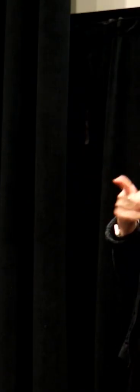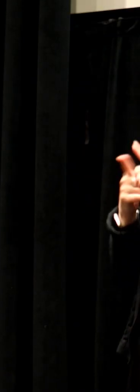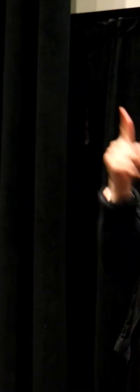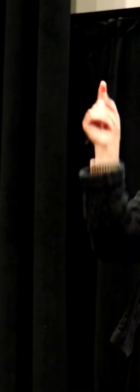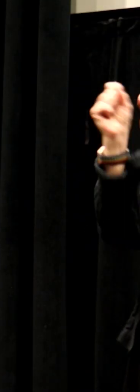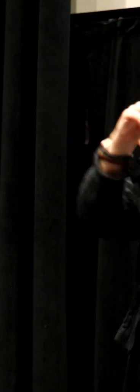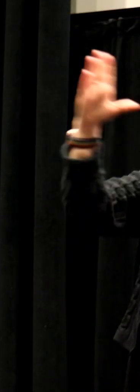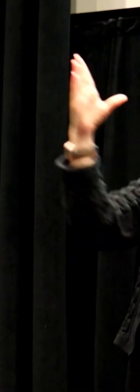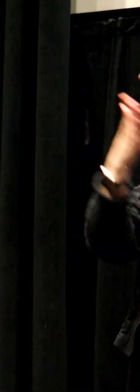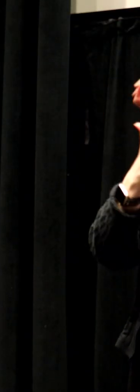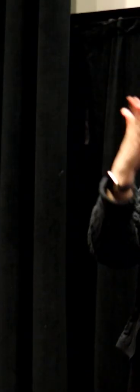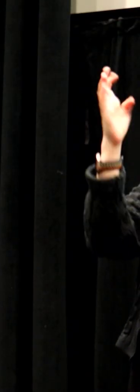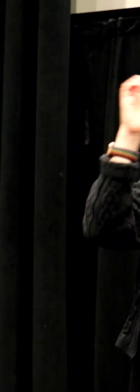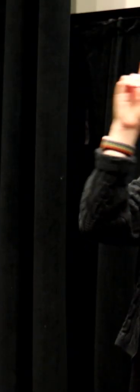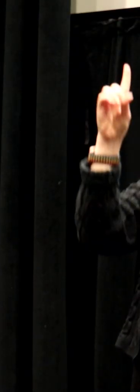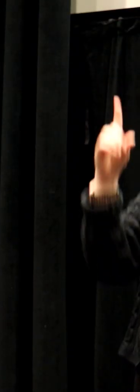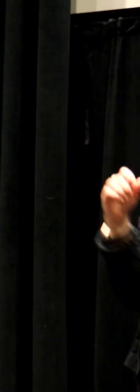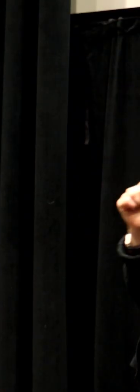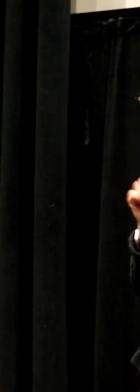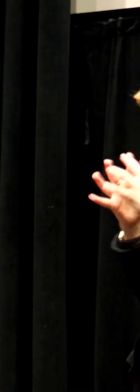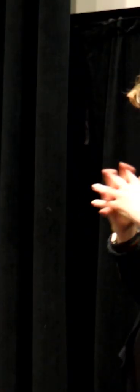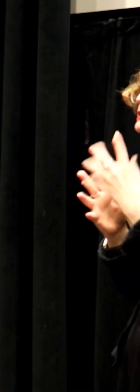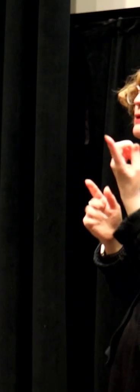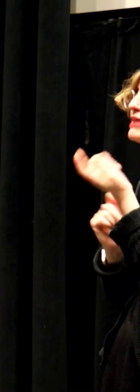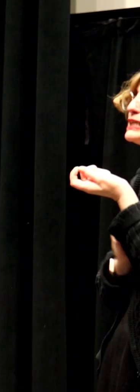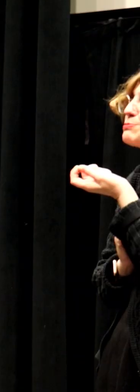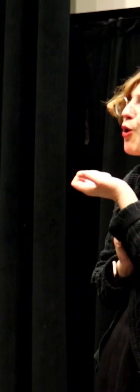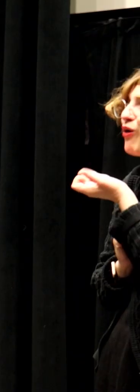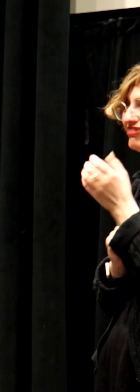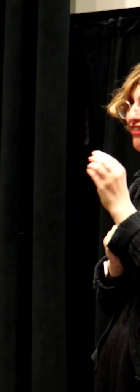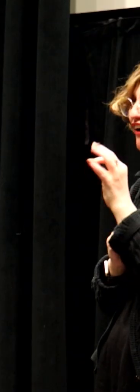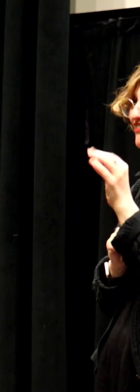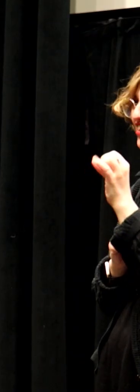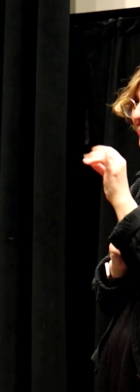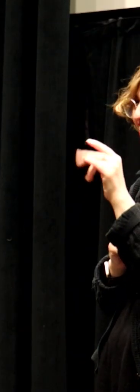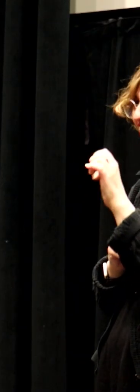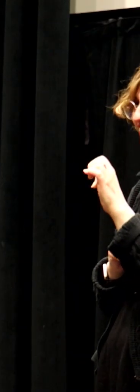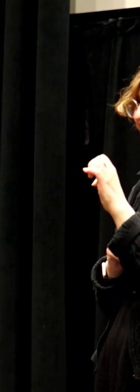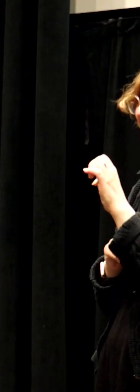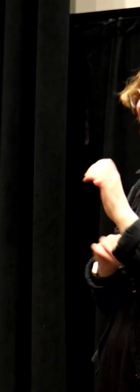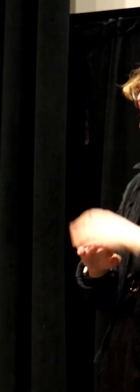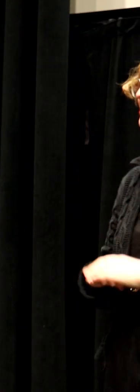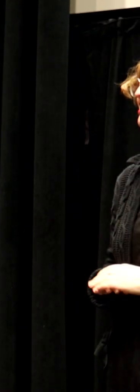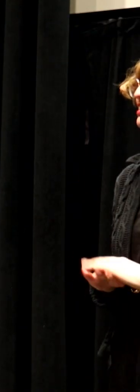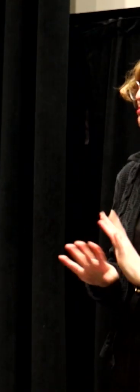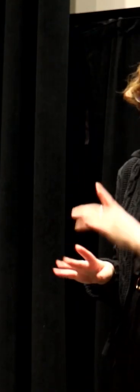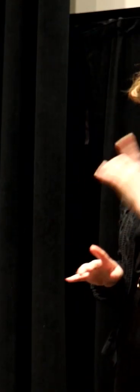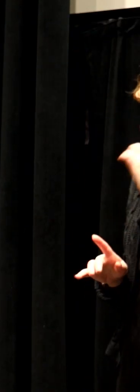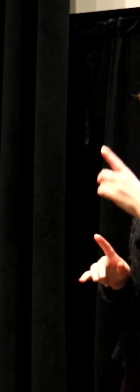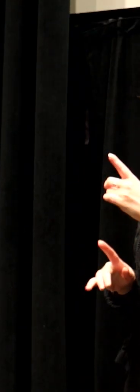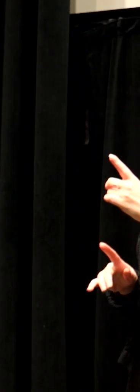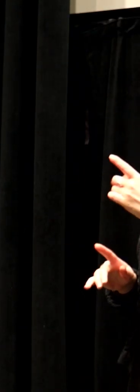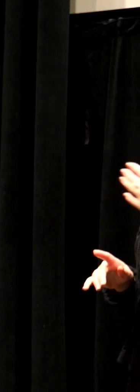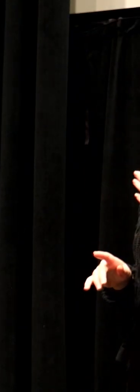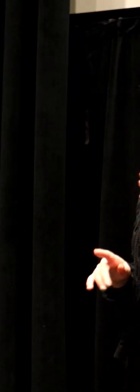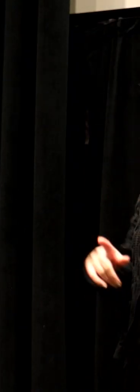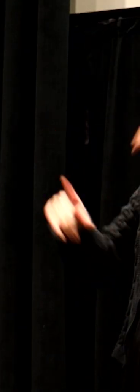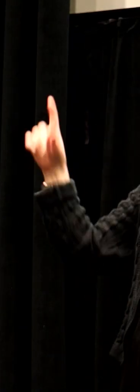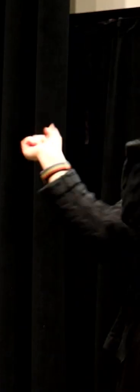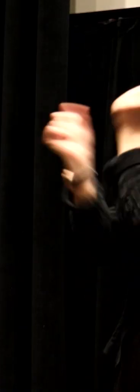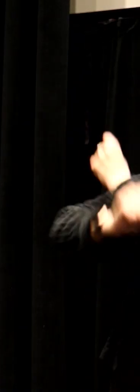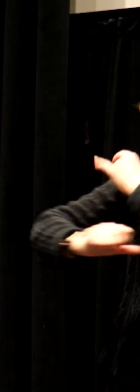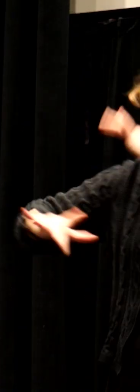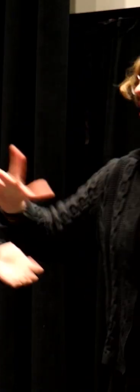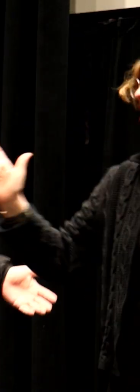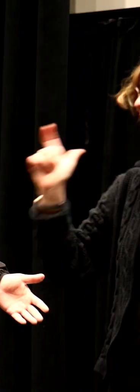education, Offsite, I just see it as, let's just take this one day at a time. I don't have all the